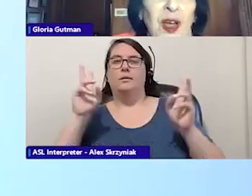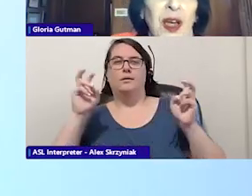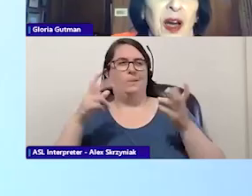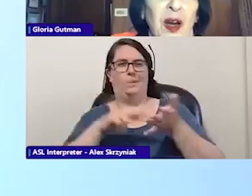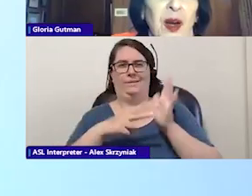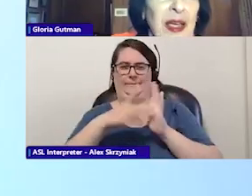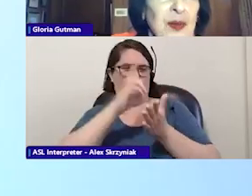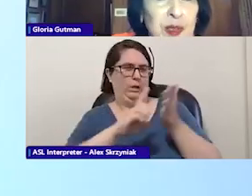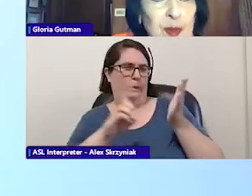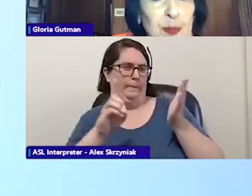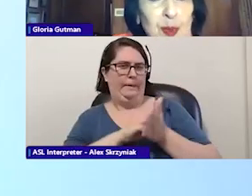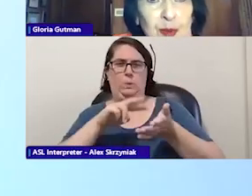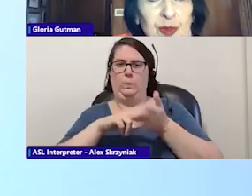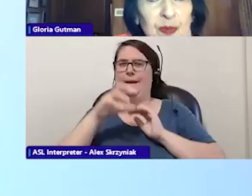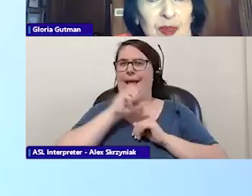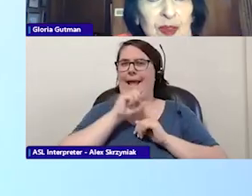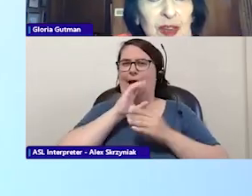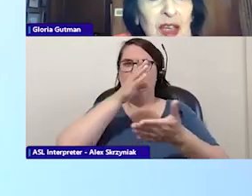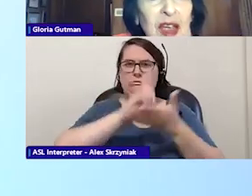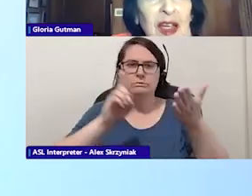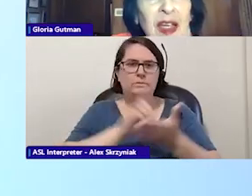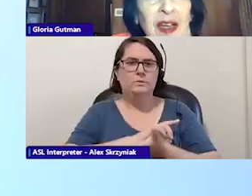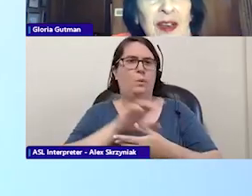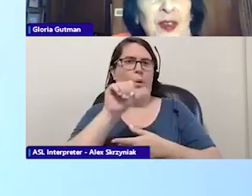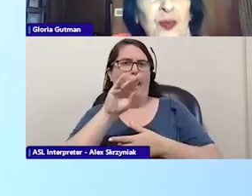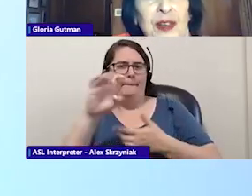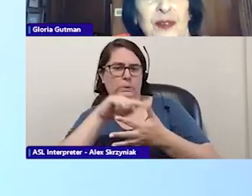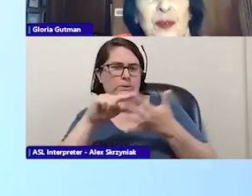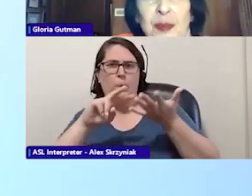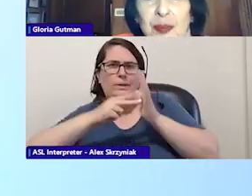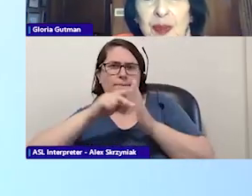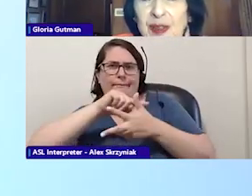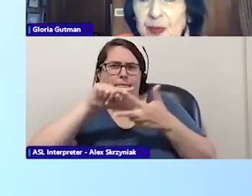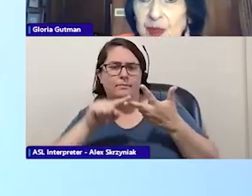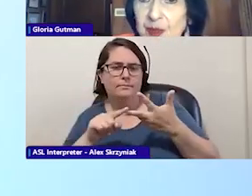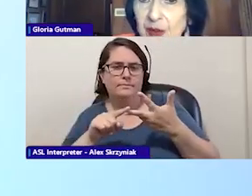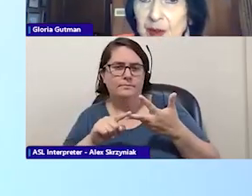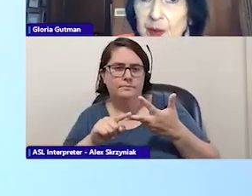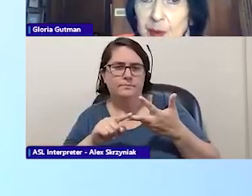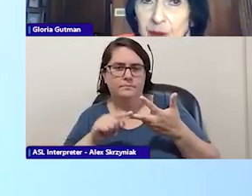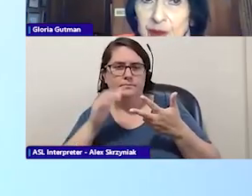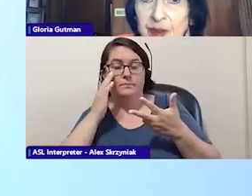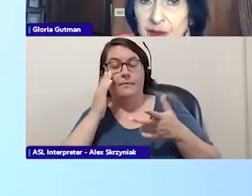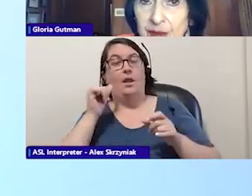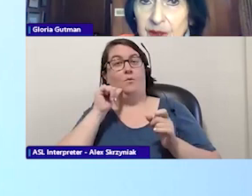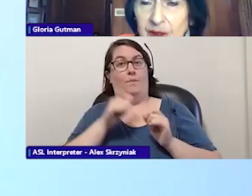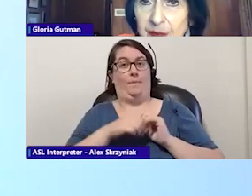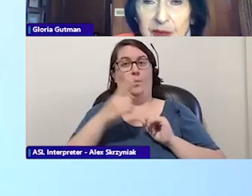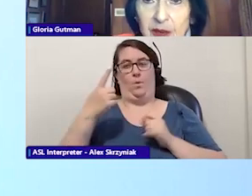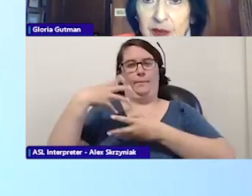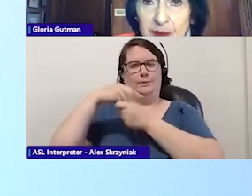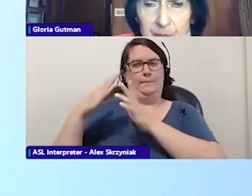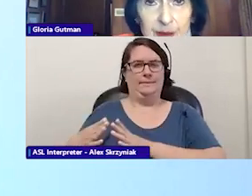discrimination, and what's abuse. And one of the people that was a respondent in